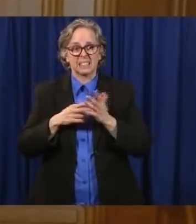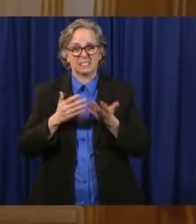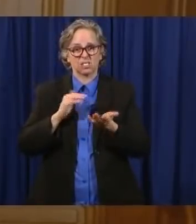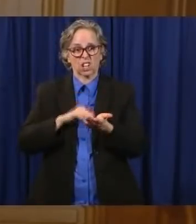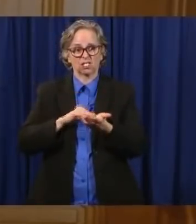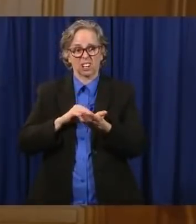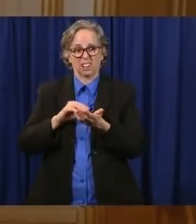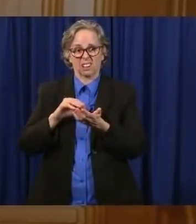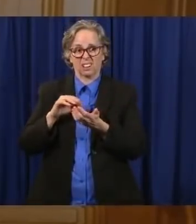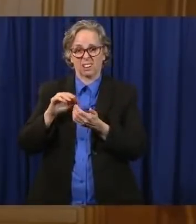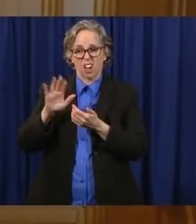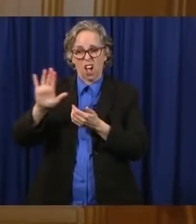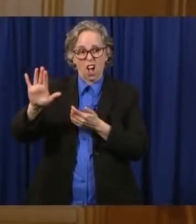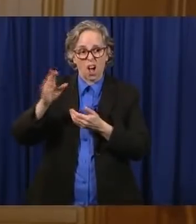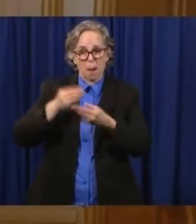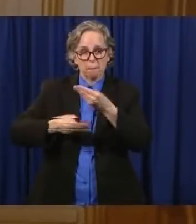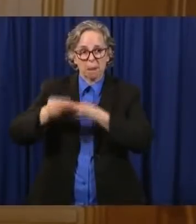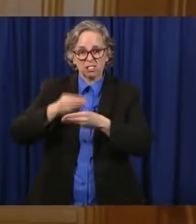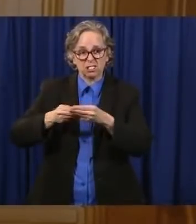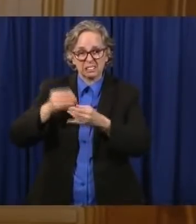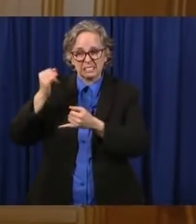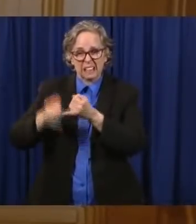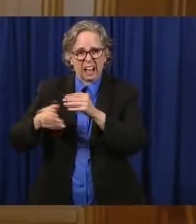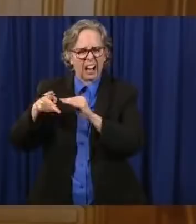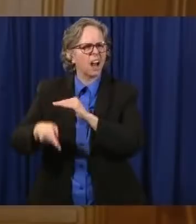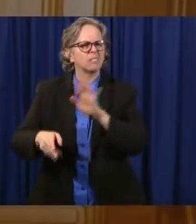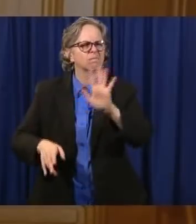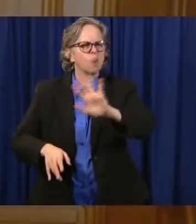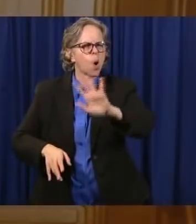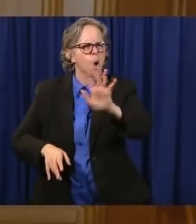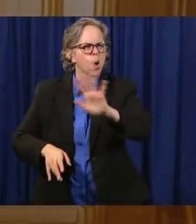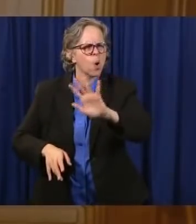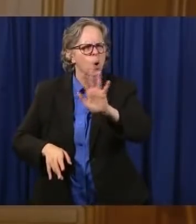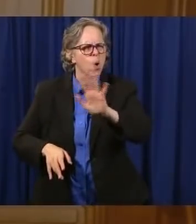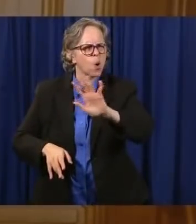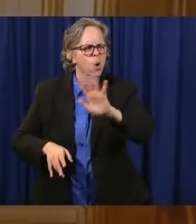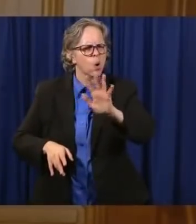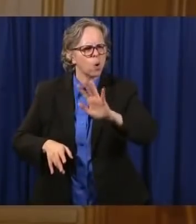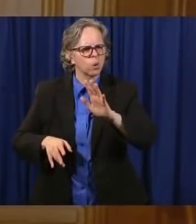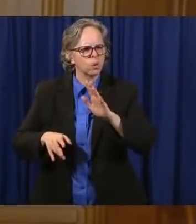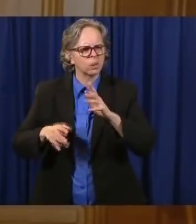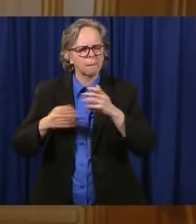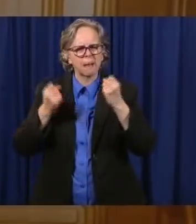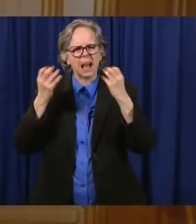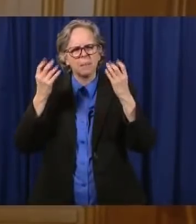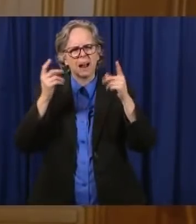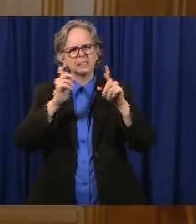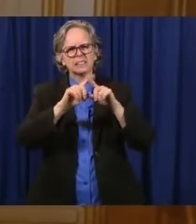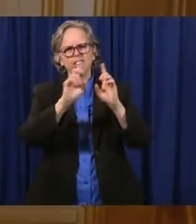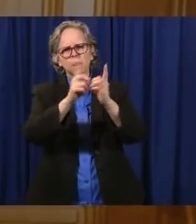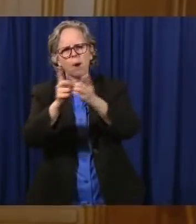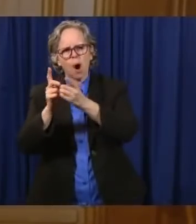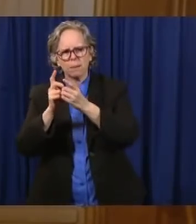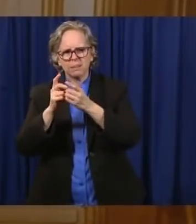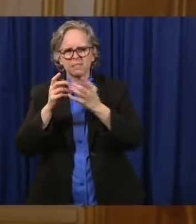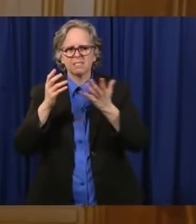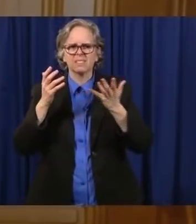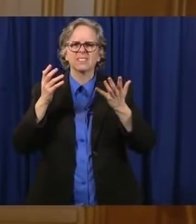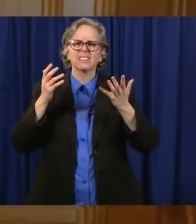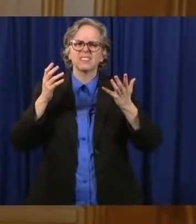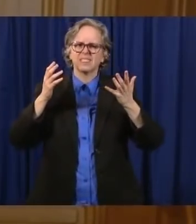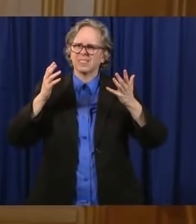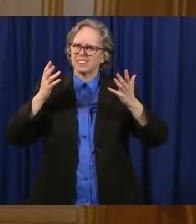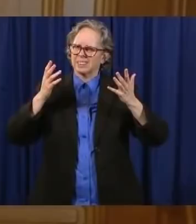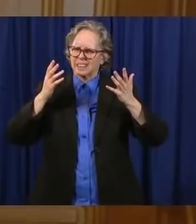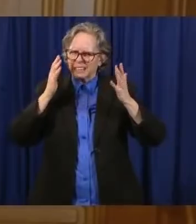have 20-some members of our cabinet, and, you know, none of those decisions have been made, but they are going to be made in the next